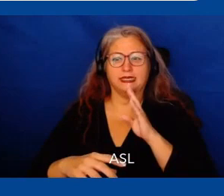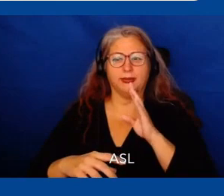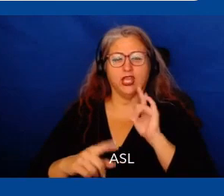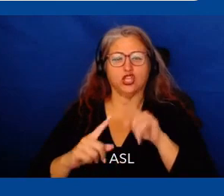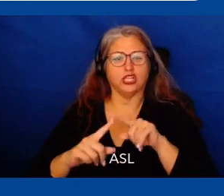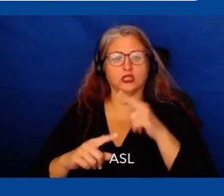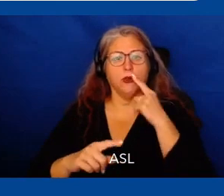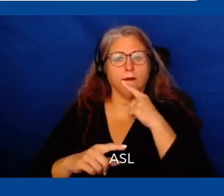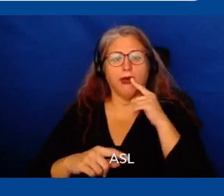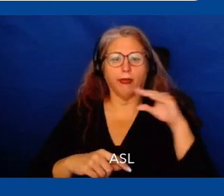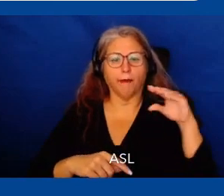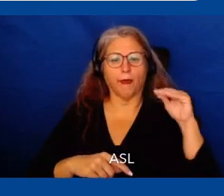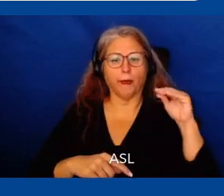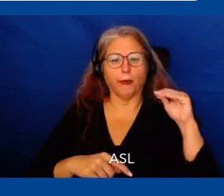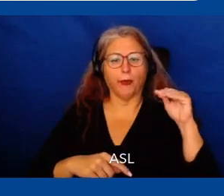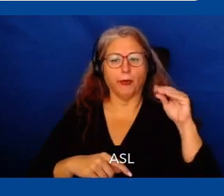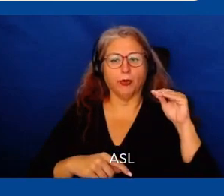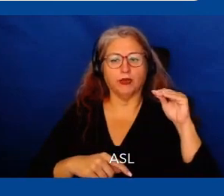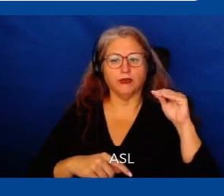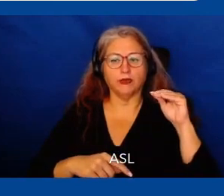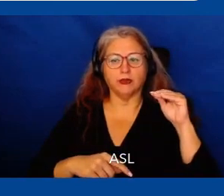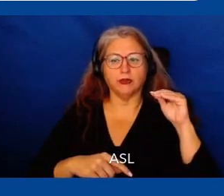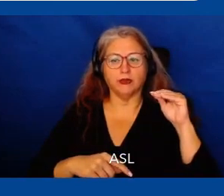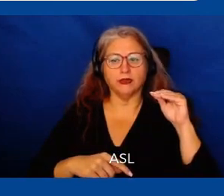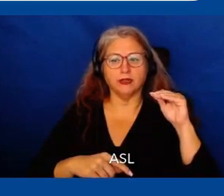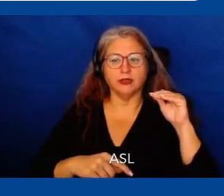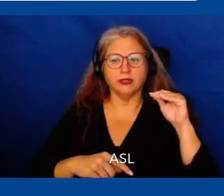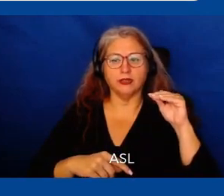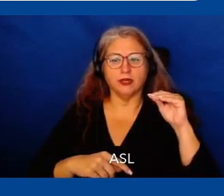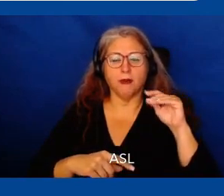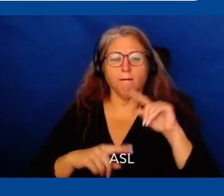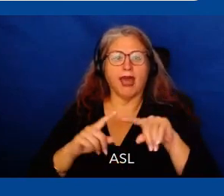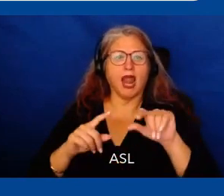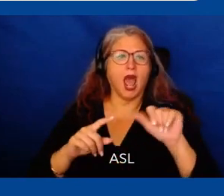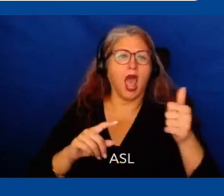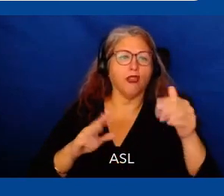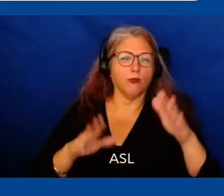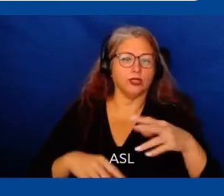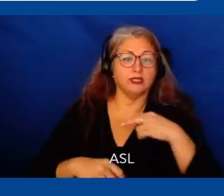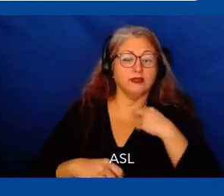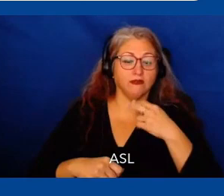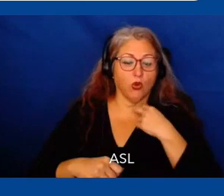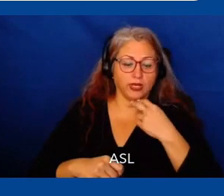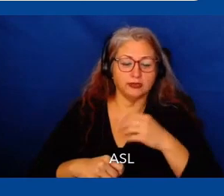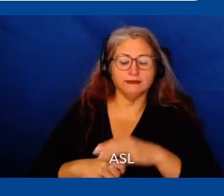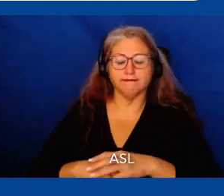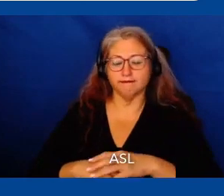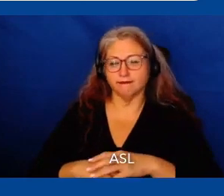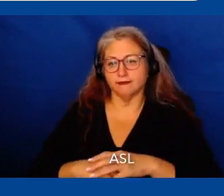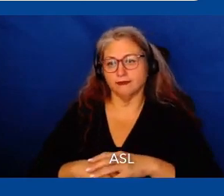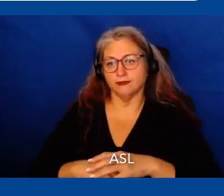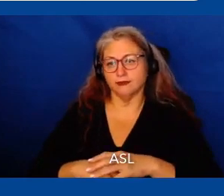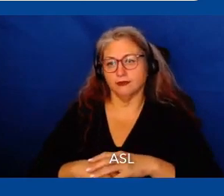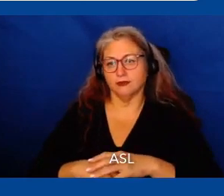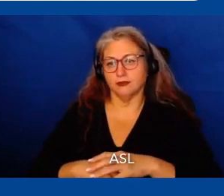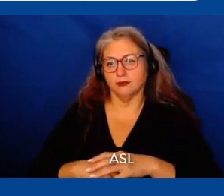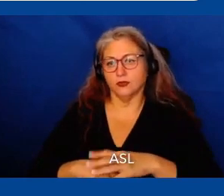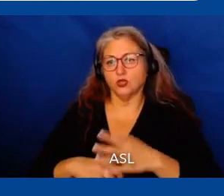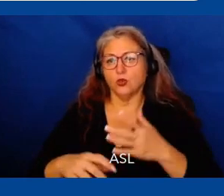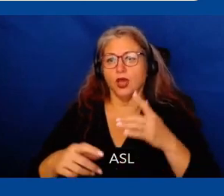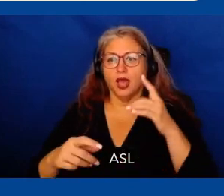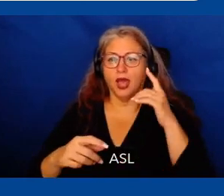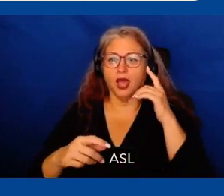moving your mouth on top of someone else's voice. And uh, I think